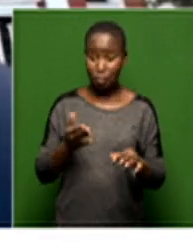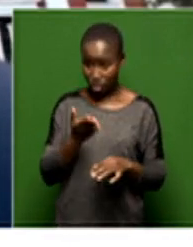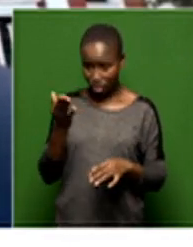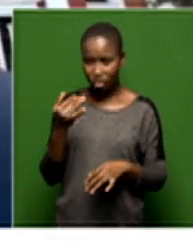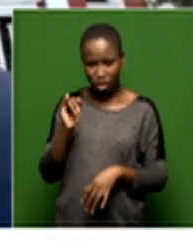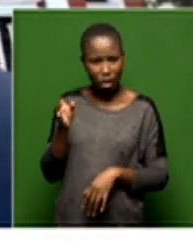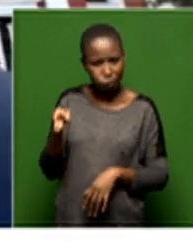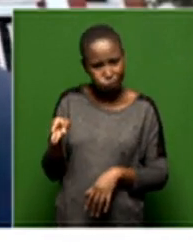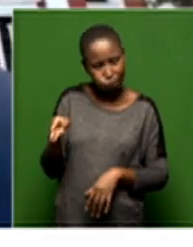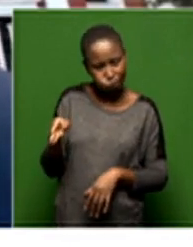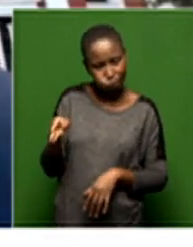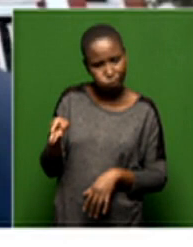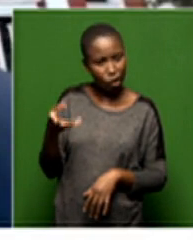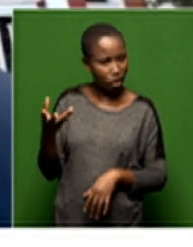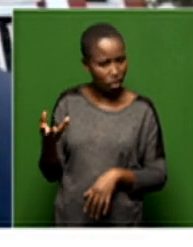around. And those people